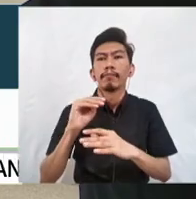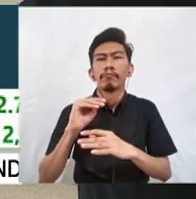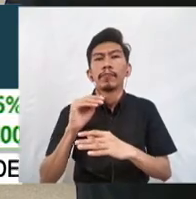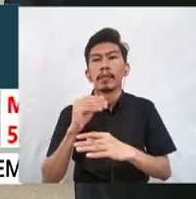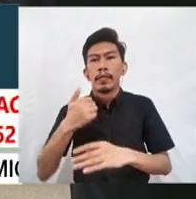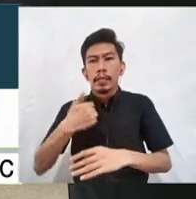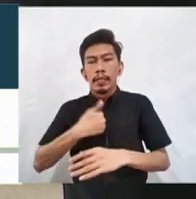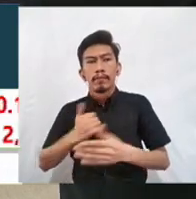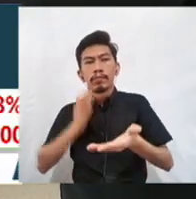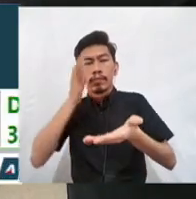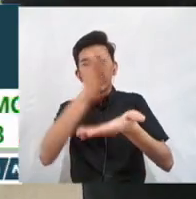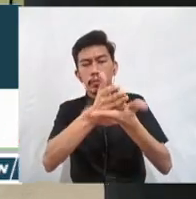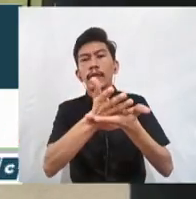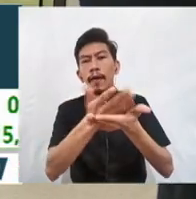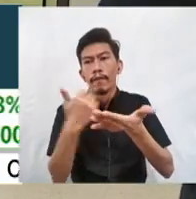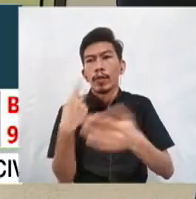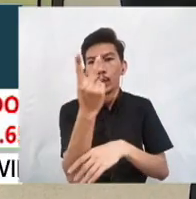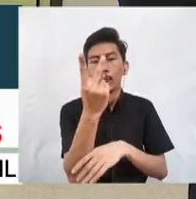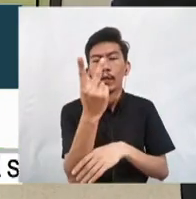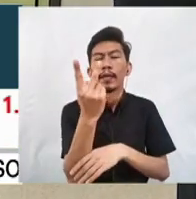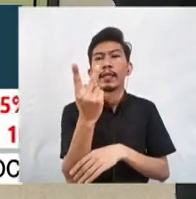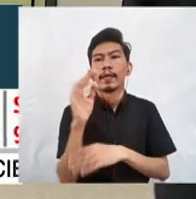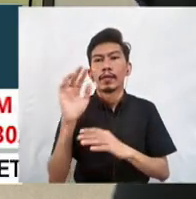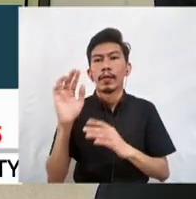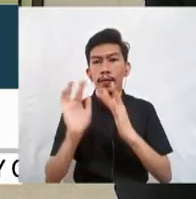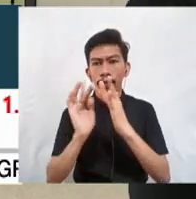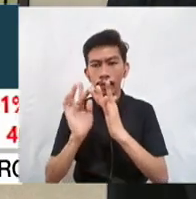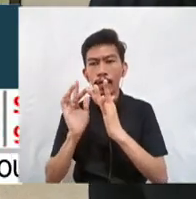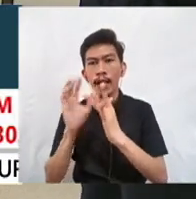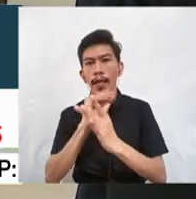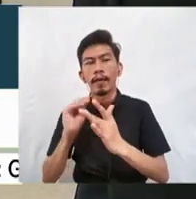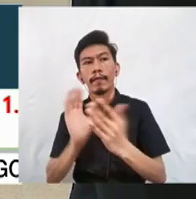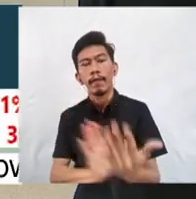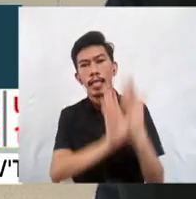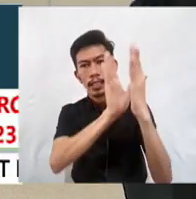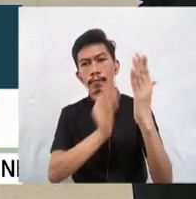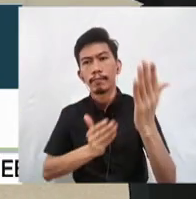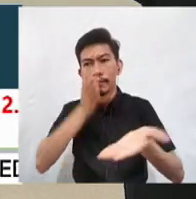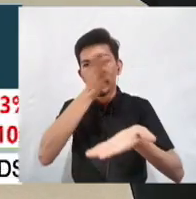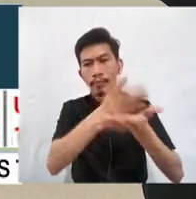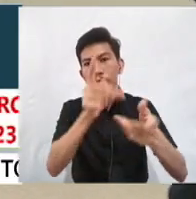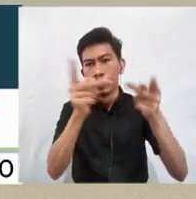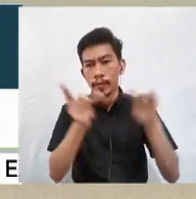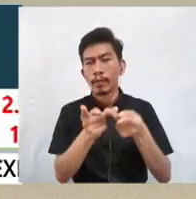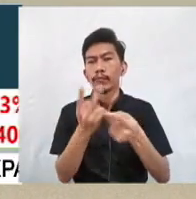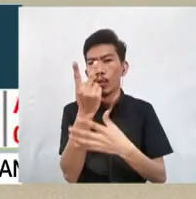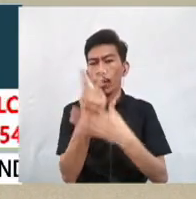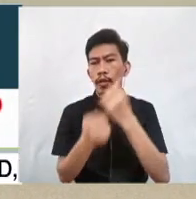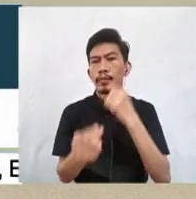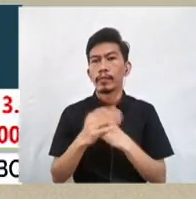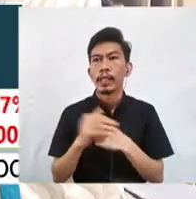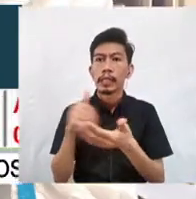will be virtual. It will be physical and virtual. So some other participants will be coming from the